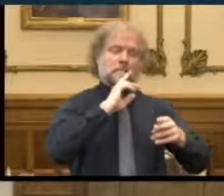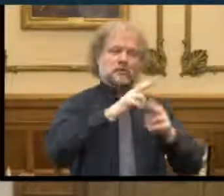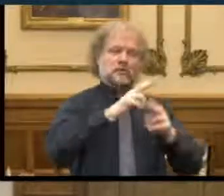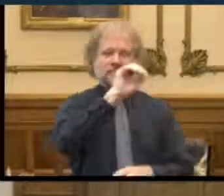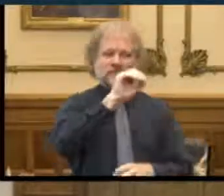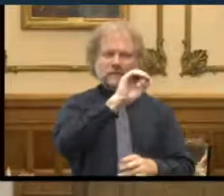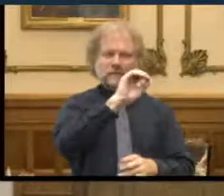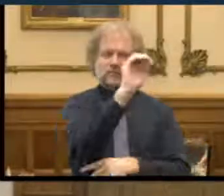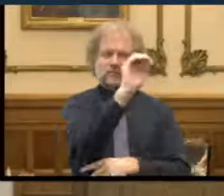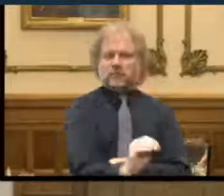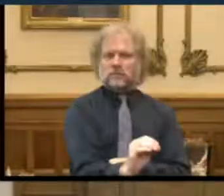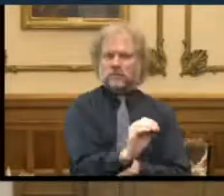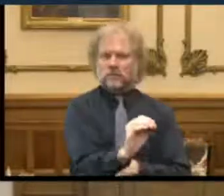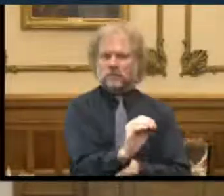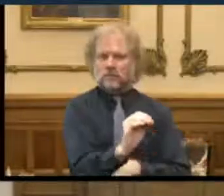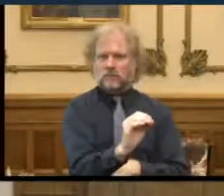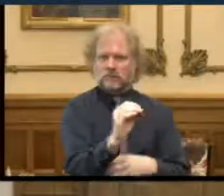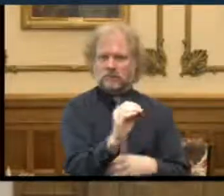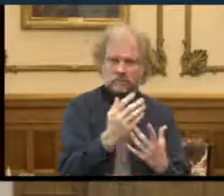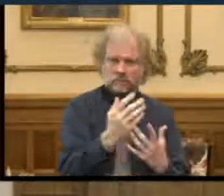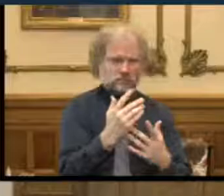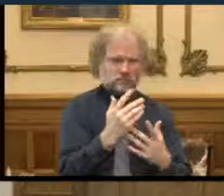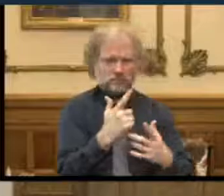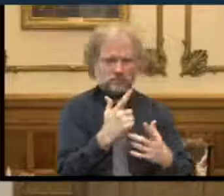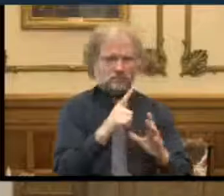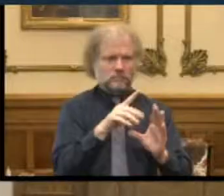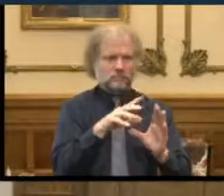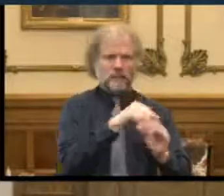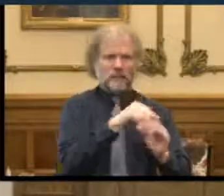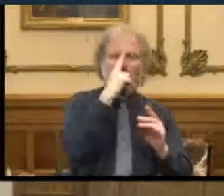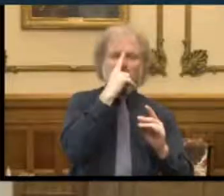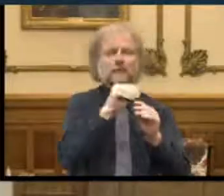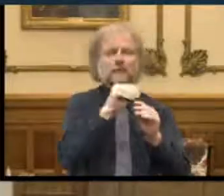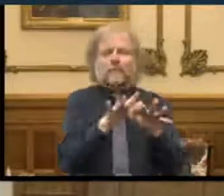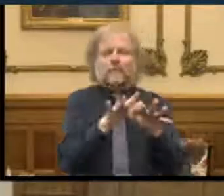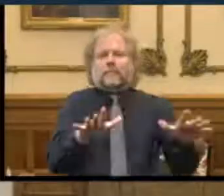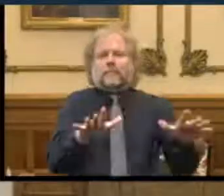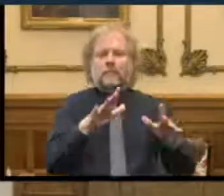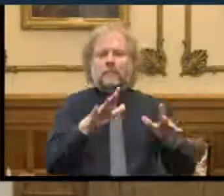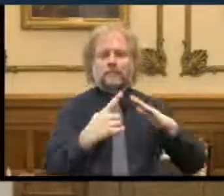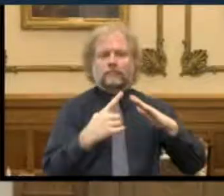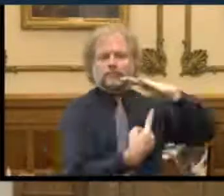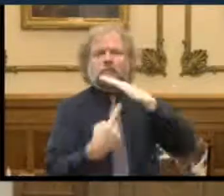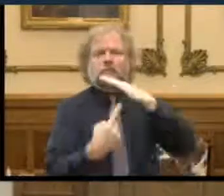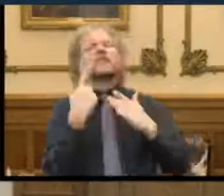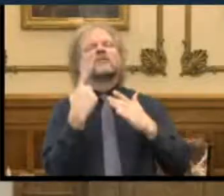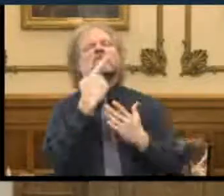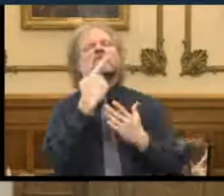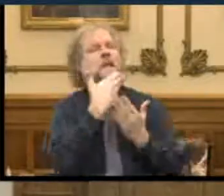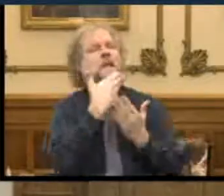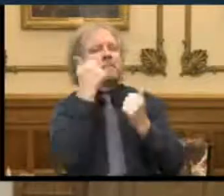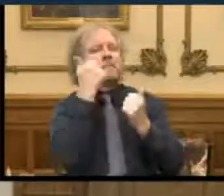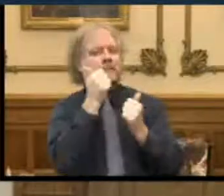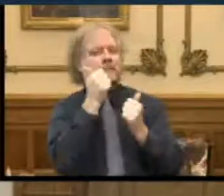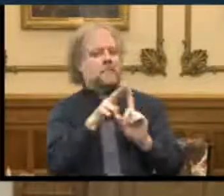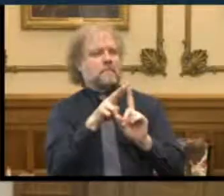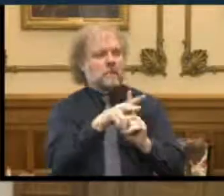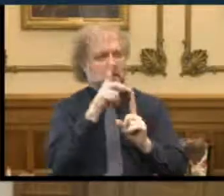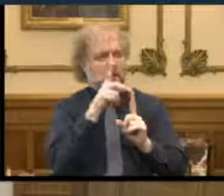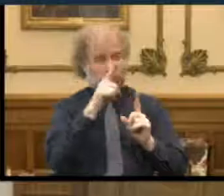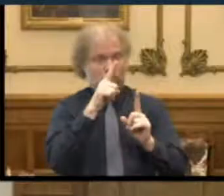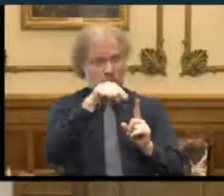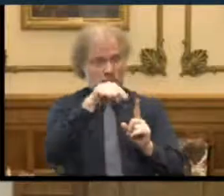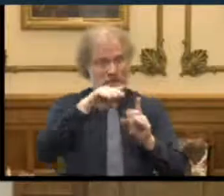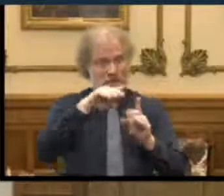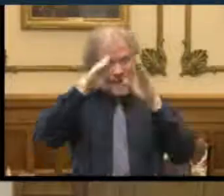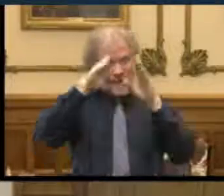of their population was out due to these kind of branching quarantines. So I was wondering what's the best practices on for households where a